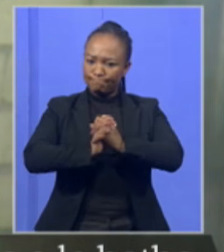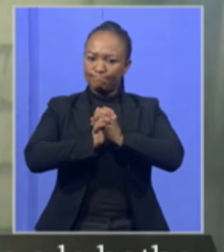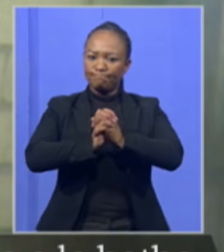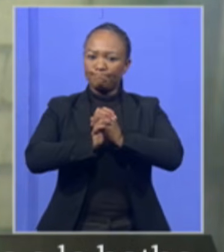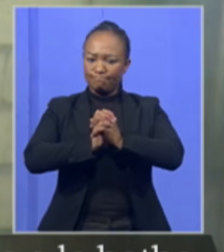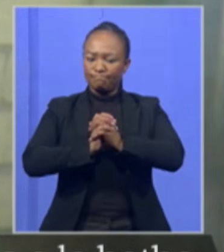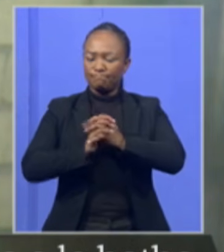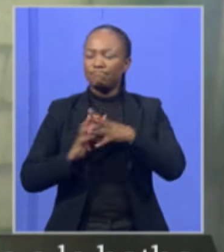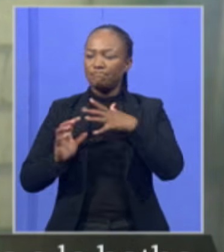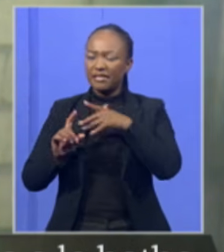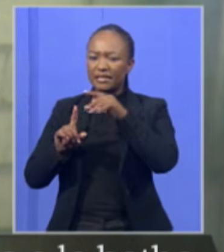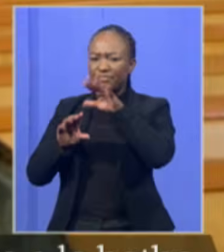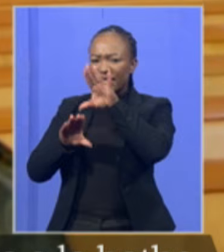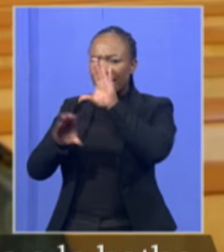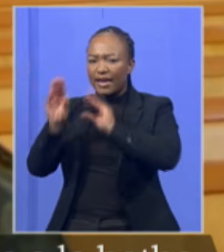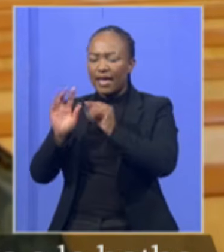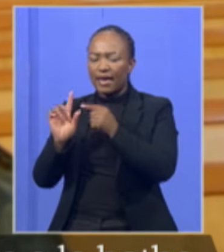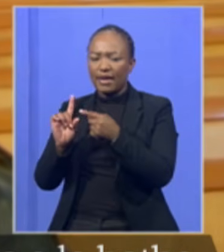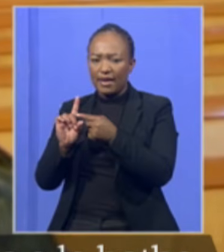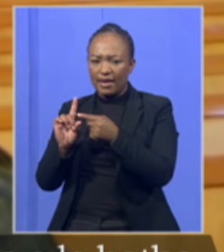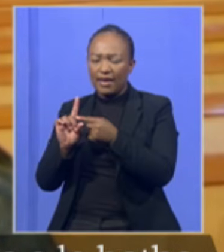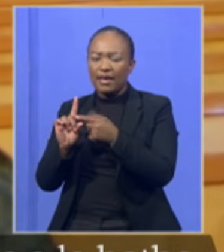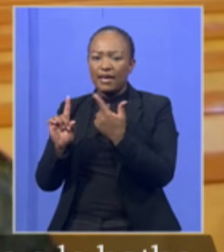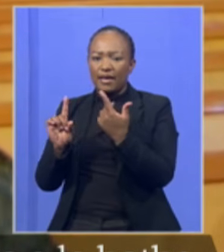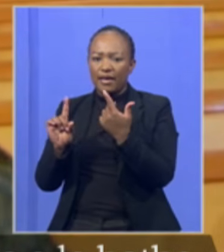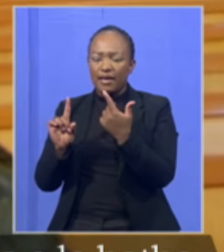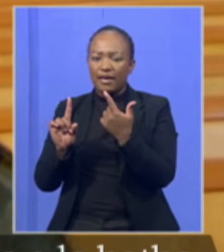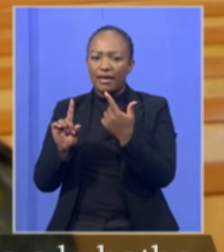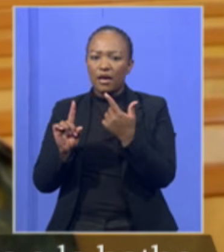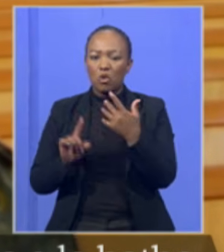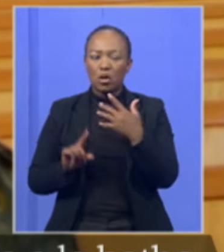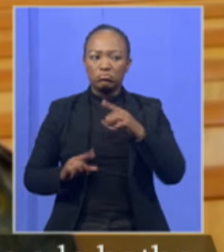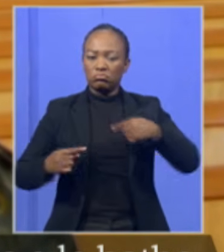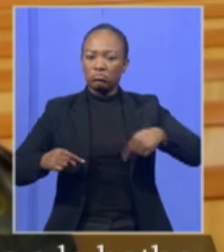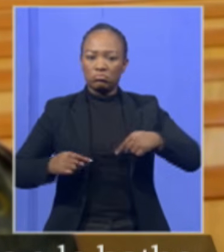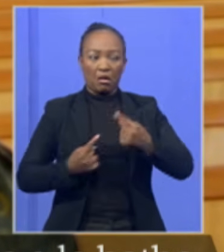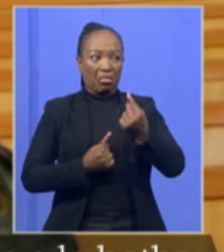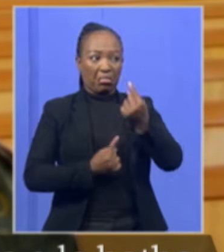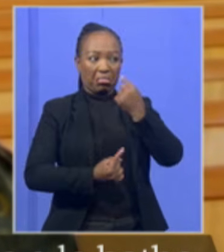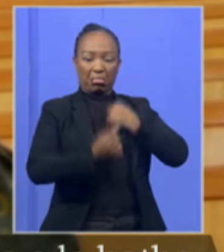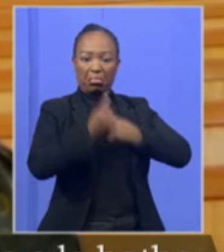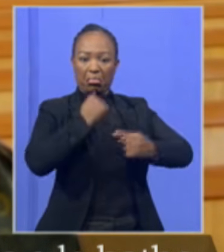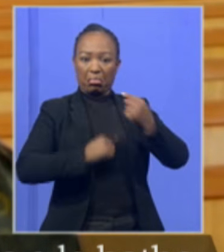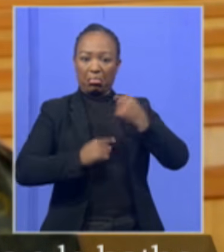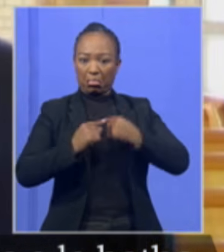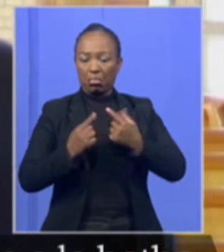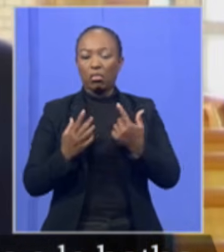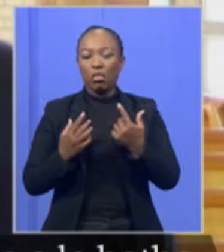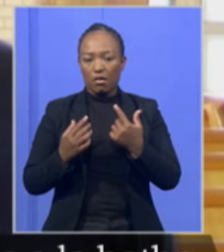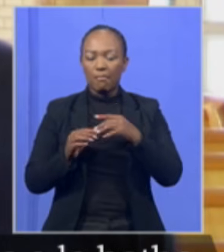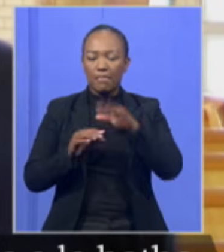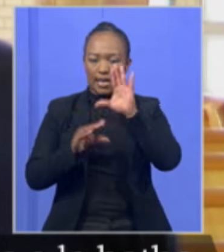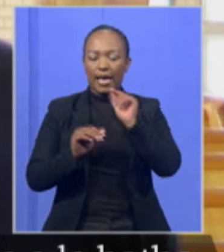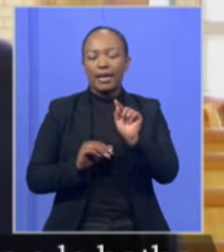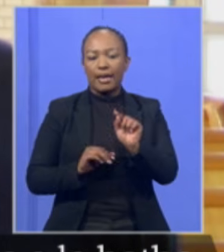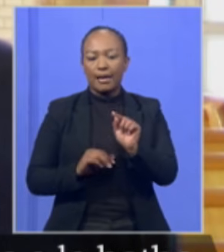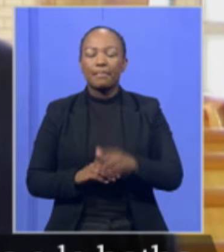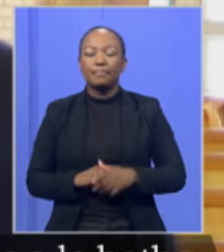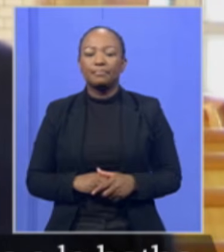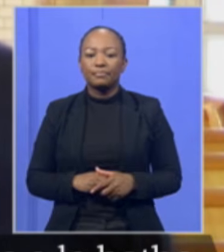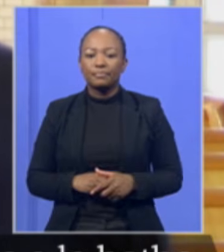ke ithutile go sa tshabe go criticize-iwa mo go Pope Francis. Ke ithutile